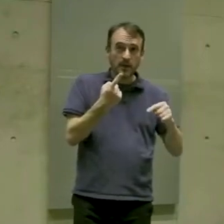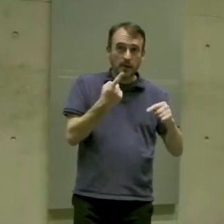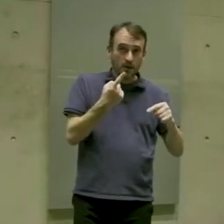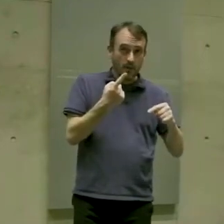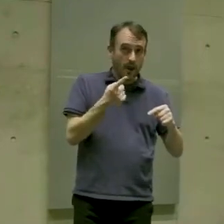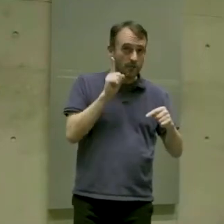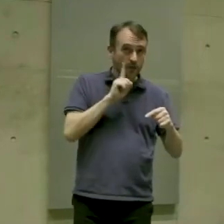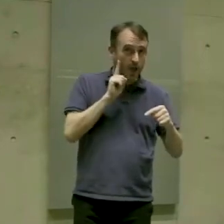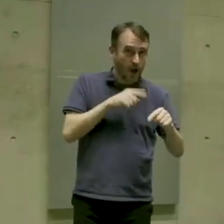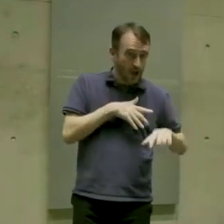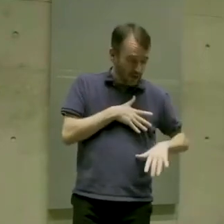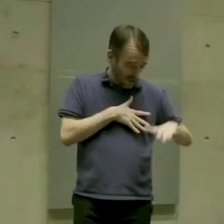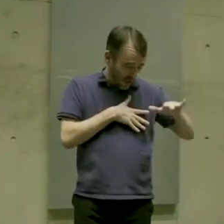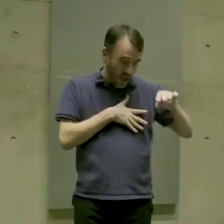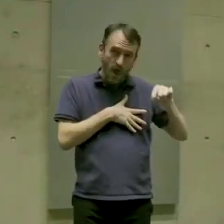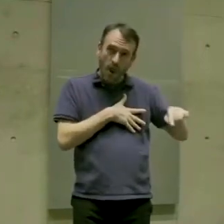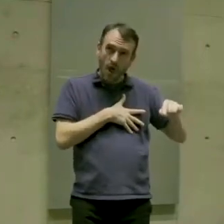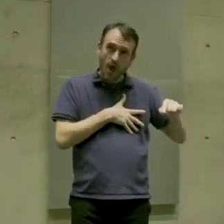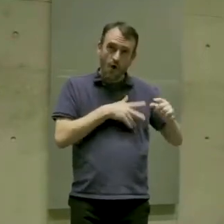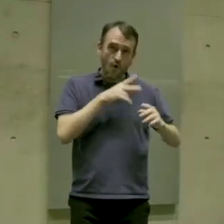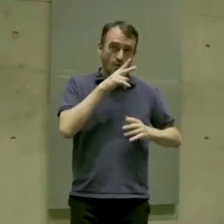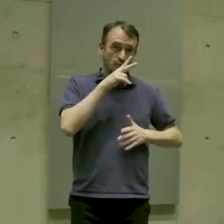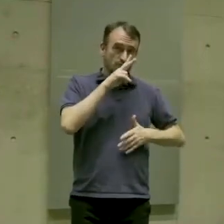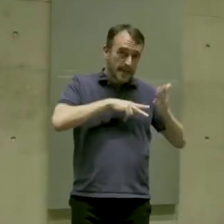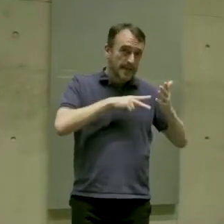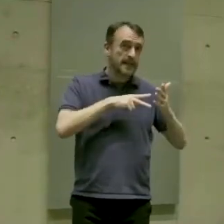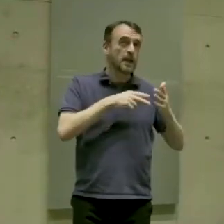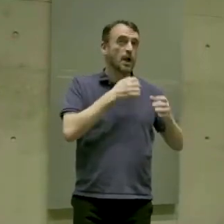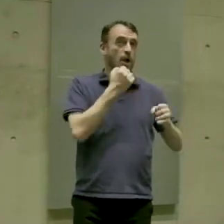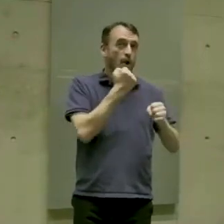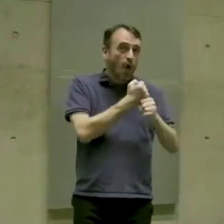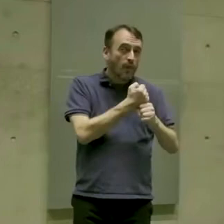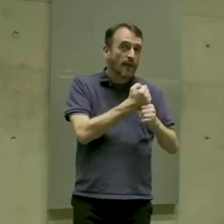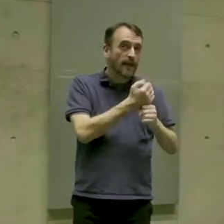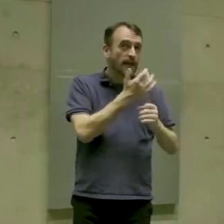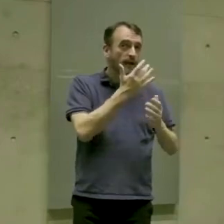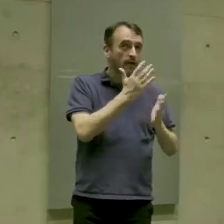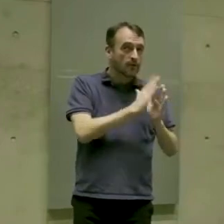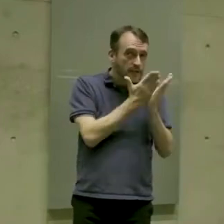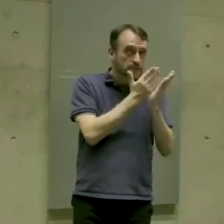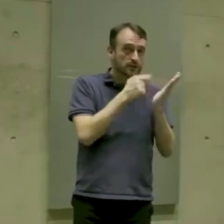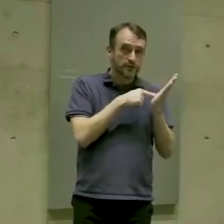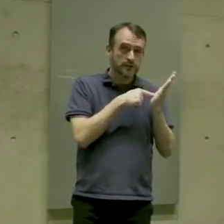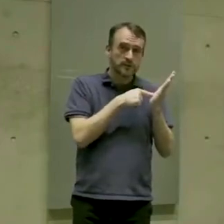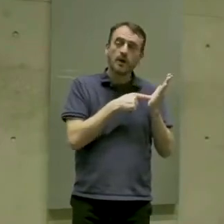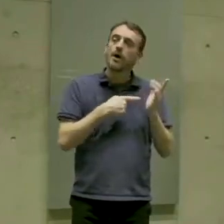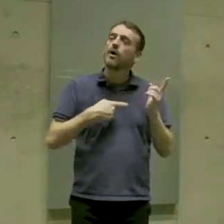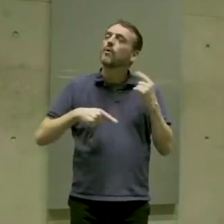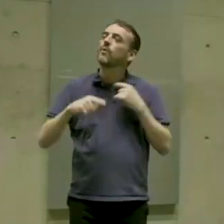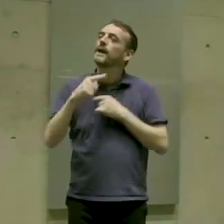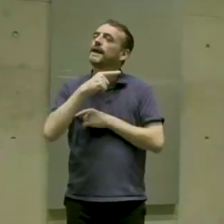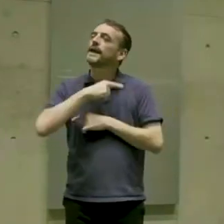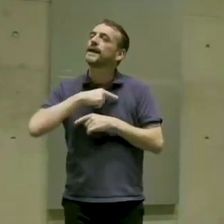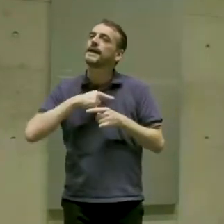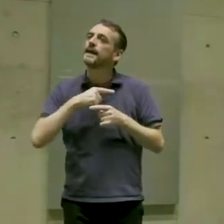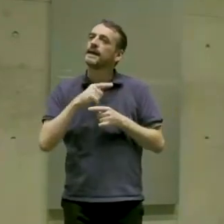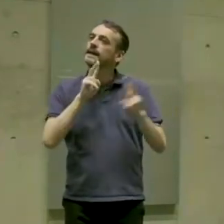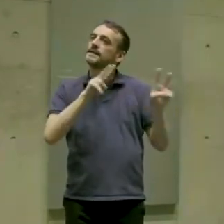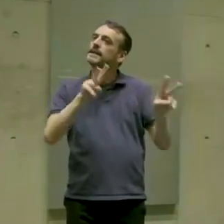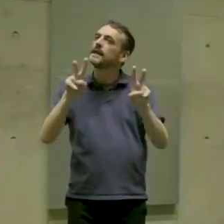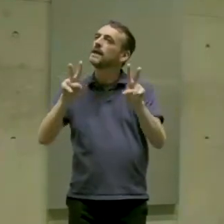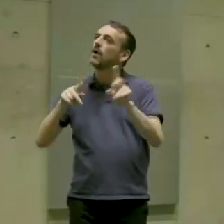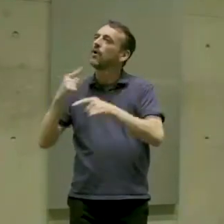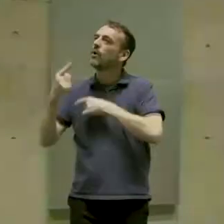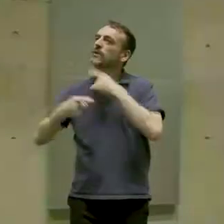girl when it came out would have been like. We are so used to seeing the stereotypical